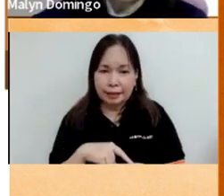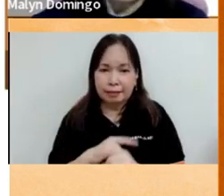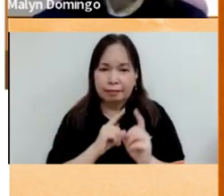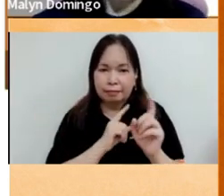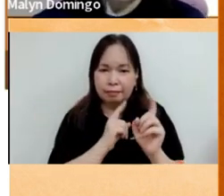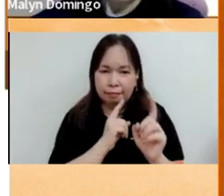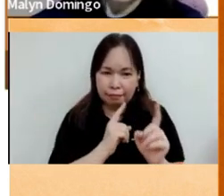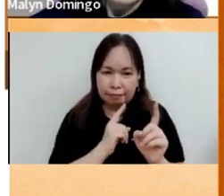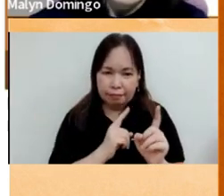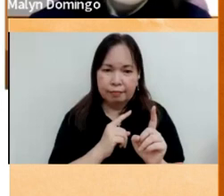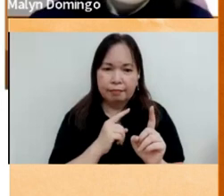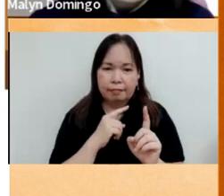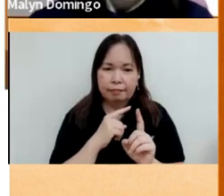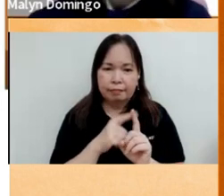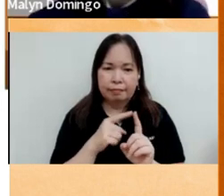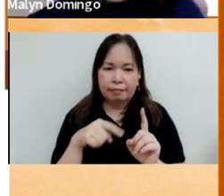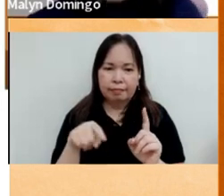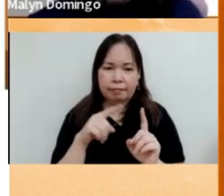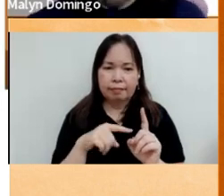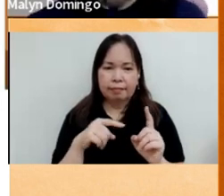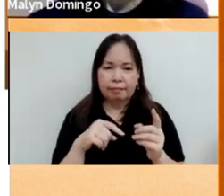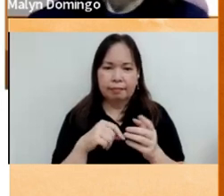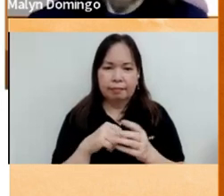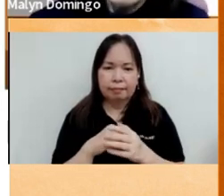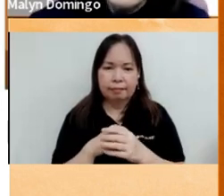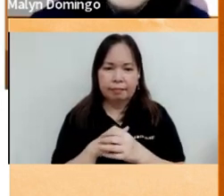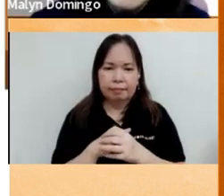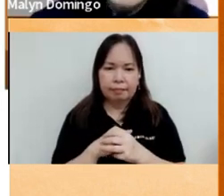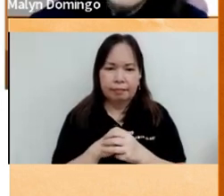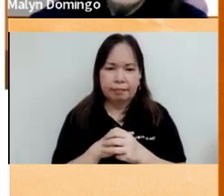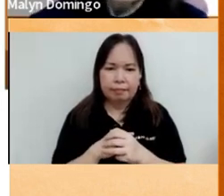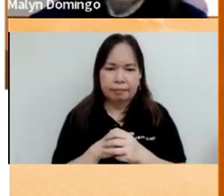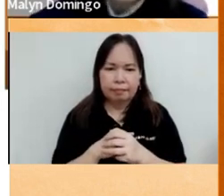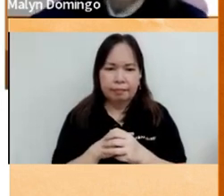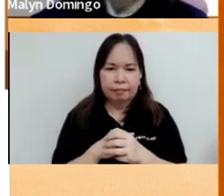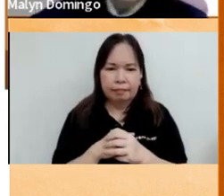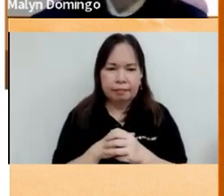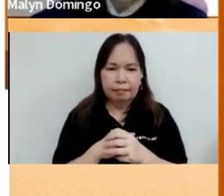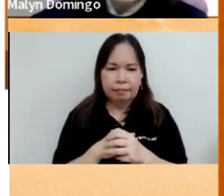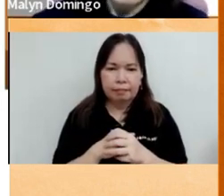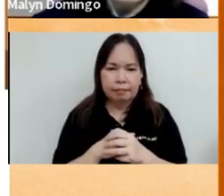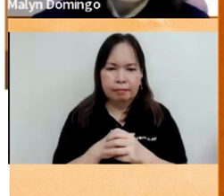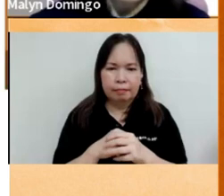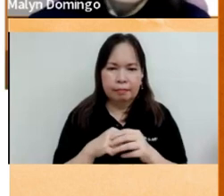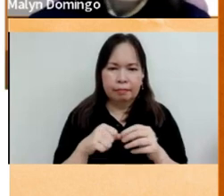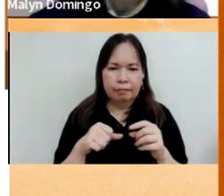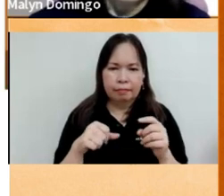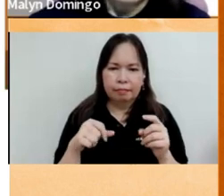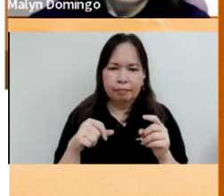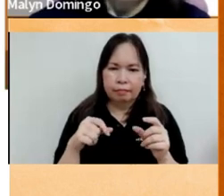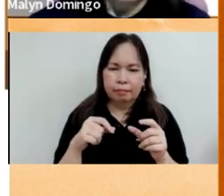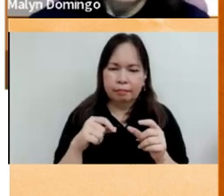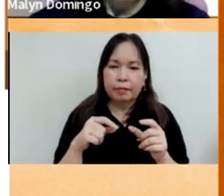with 8 sessions. So the program has a therapist's manual that guides the treatment